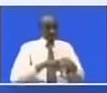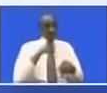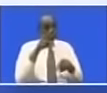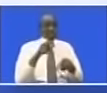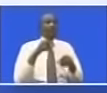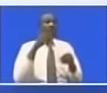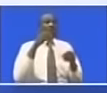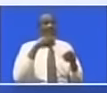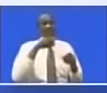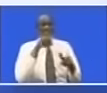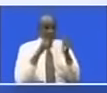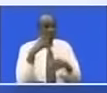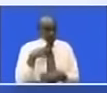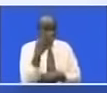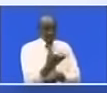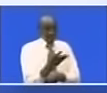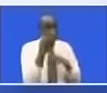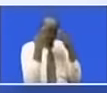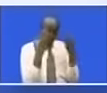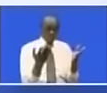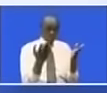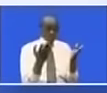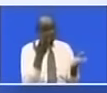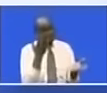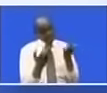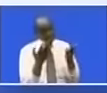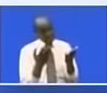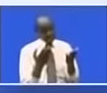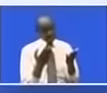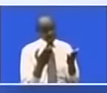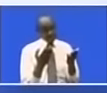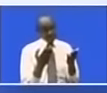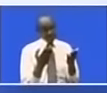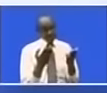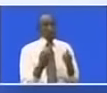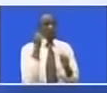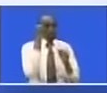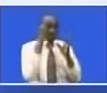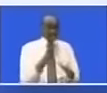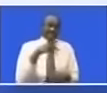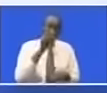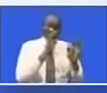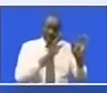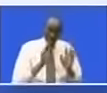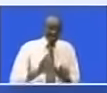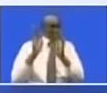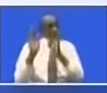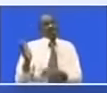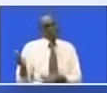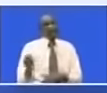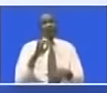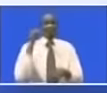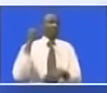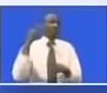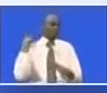the poll and today, I don't think there could be, because politicians have been on the campaign trail between then and